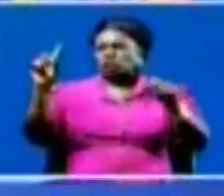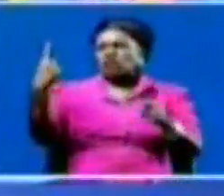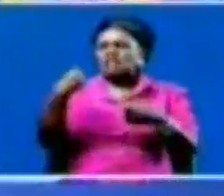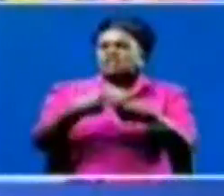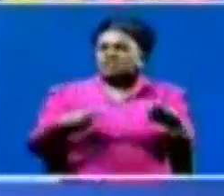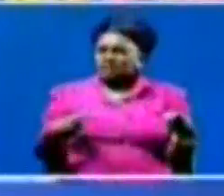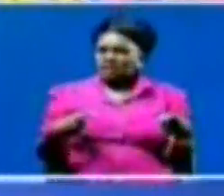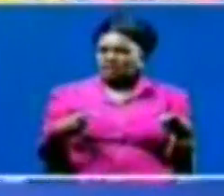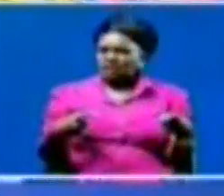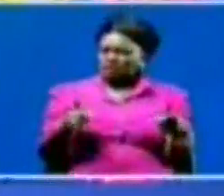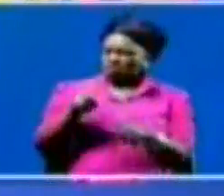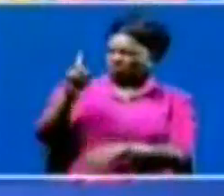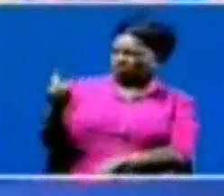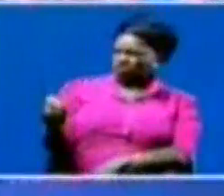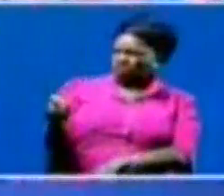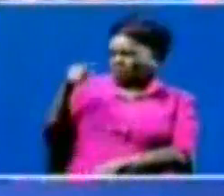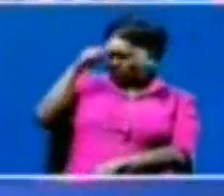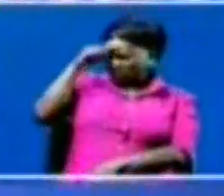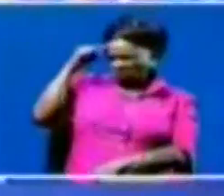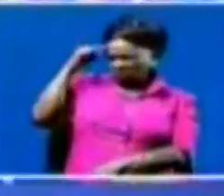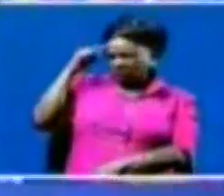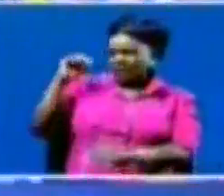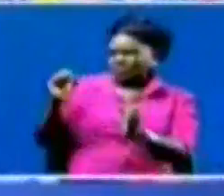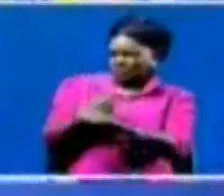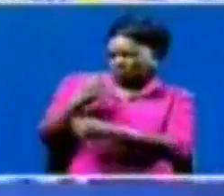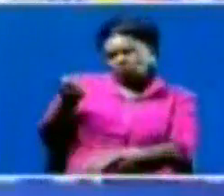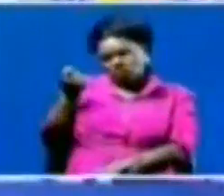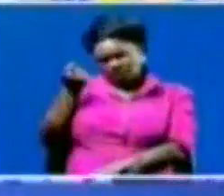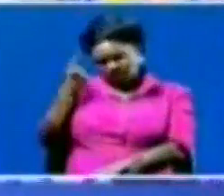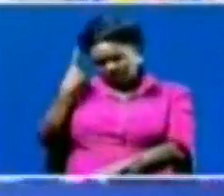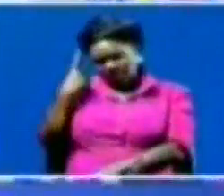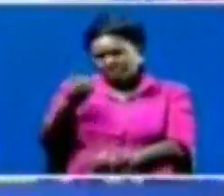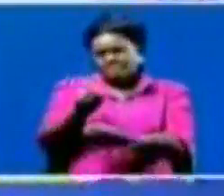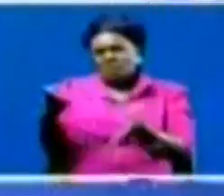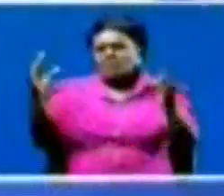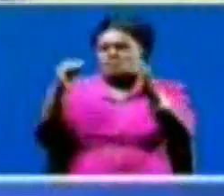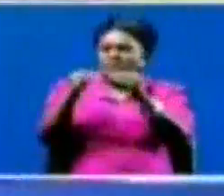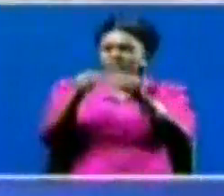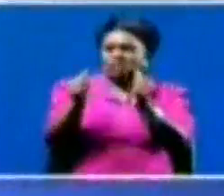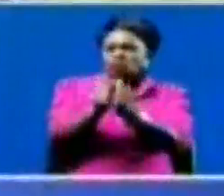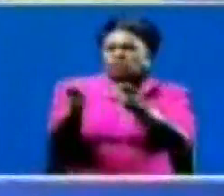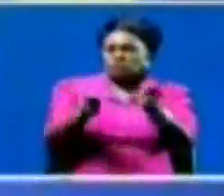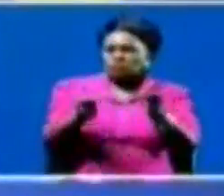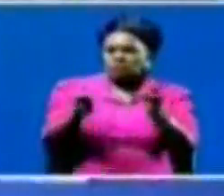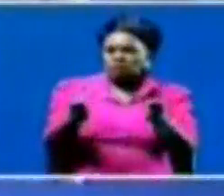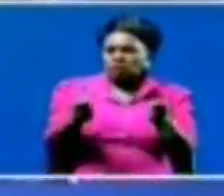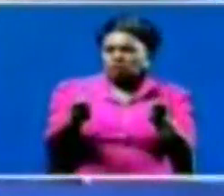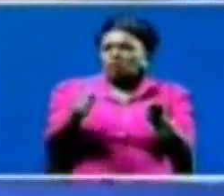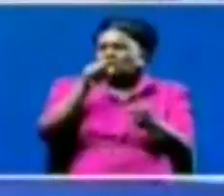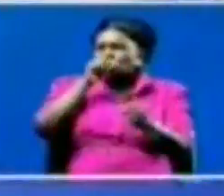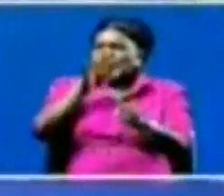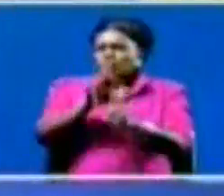exams. So that's the thing we are questioning. Because we cannot understand. We've had several meetings with the administration. They've addressed our issues and they